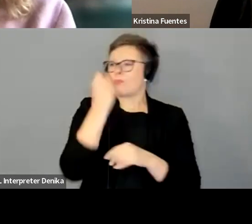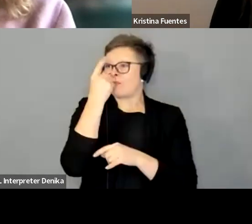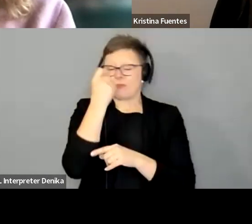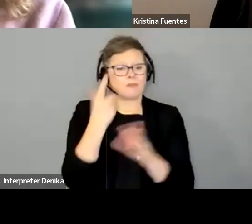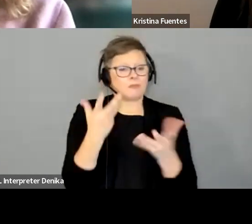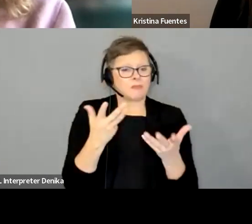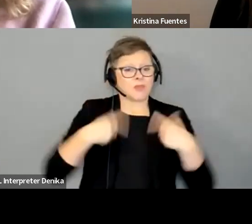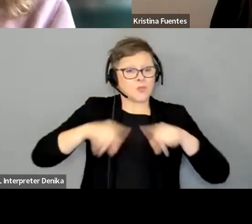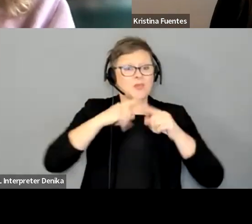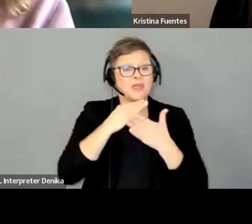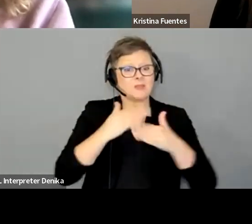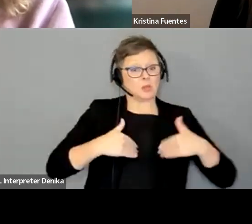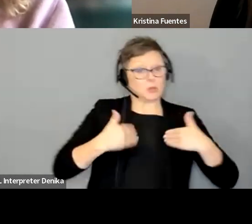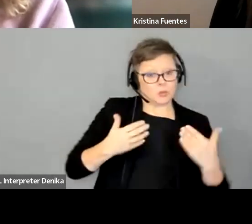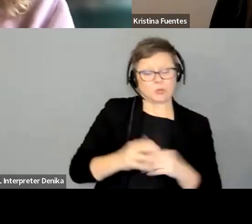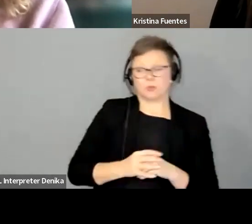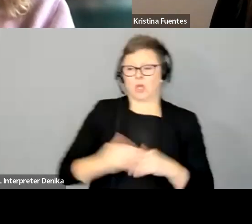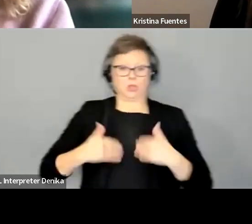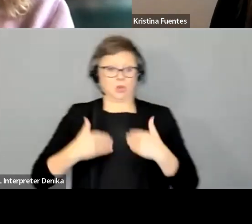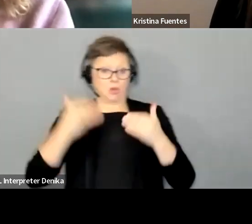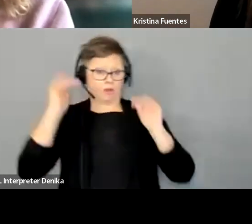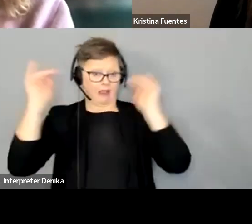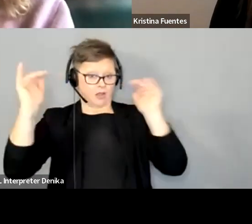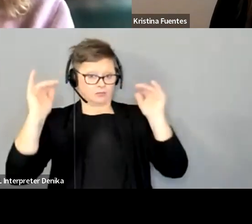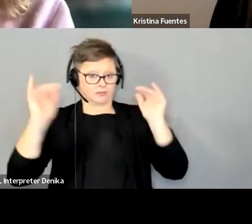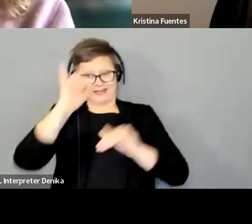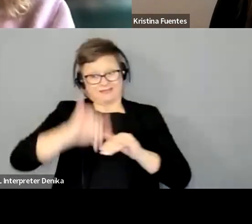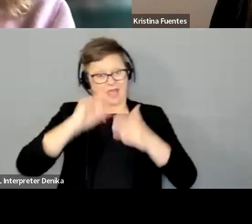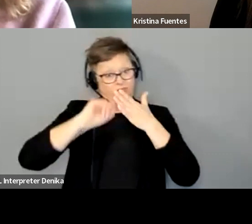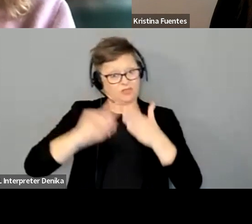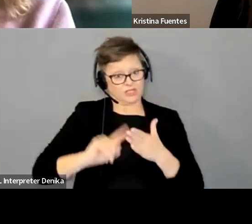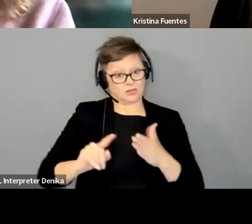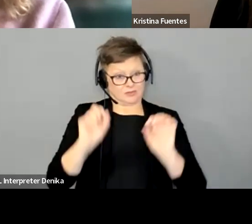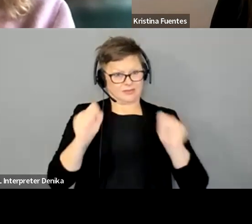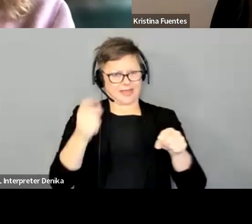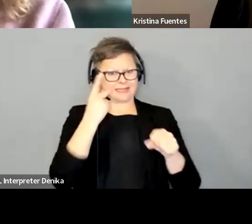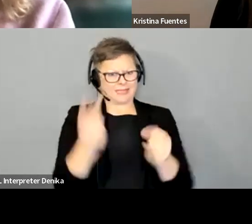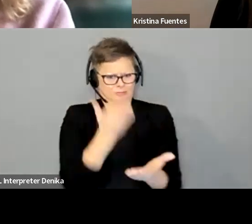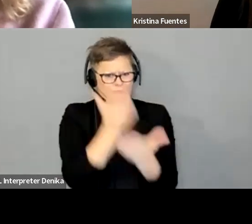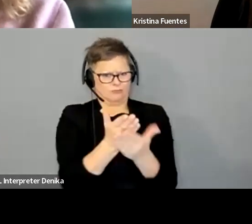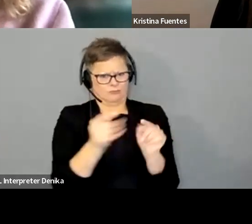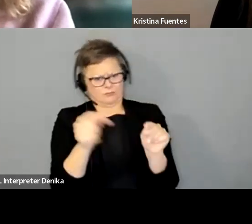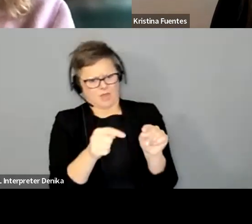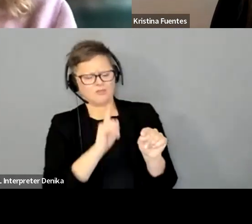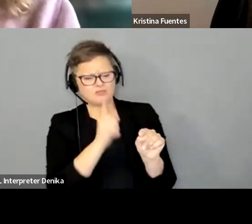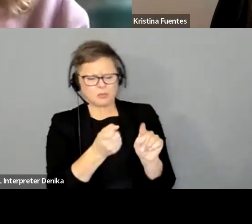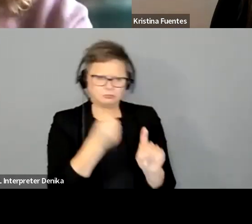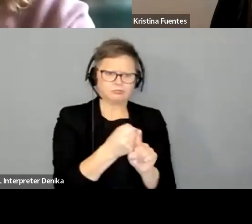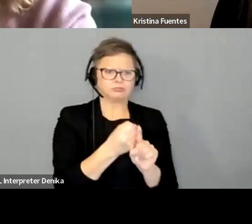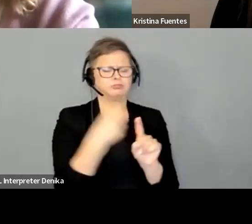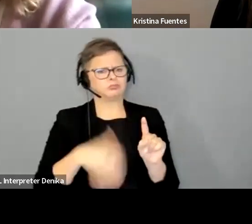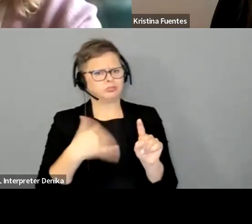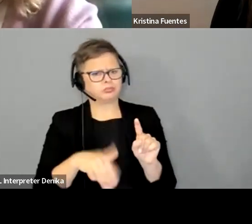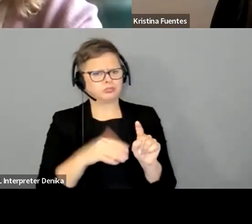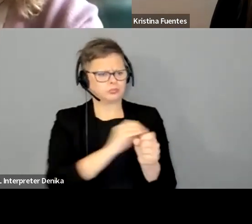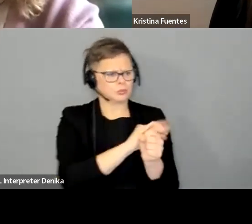youth and young adults who, in a lot of the research, clearly have been really impacted by the